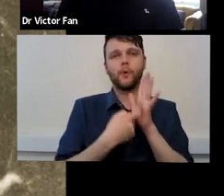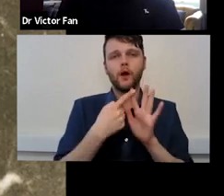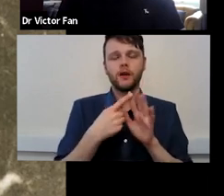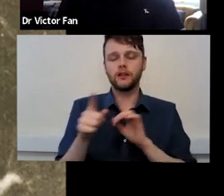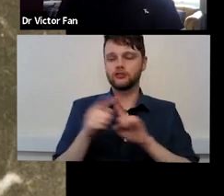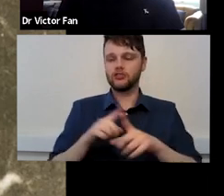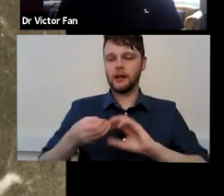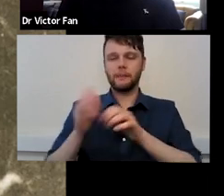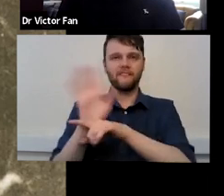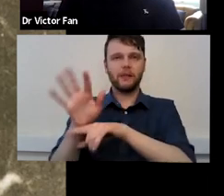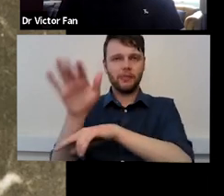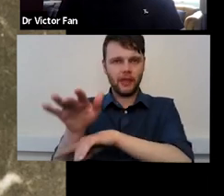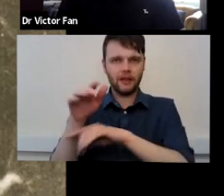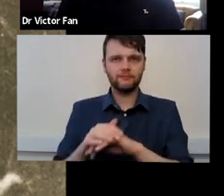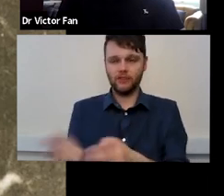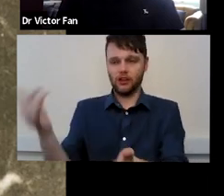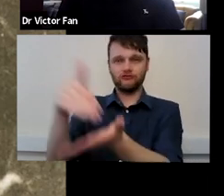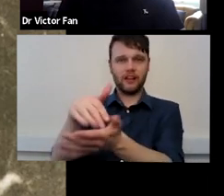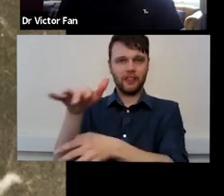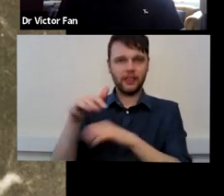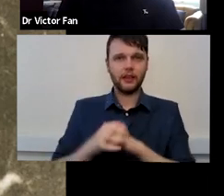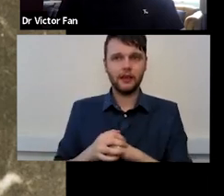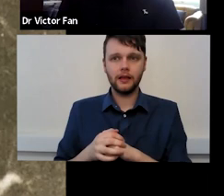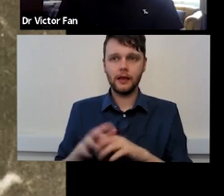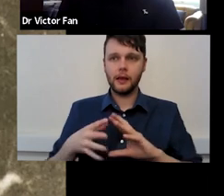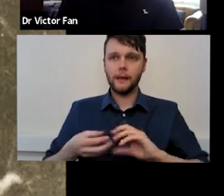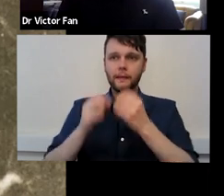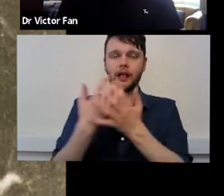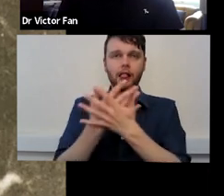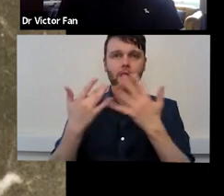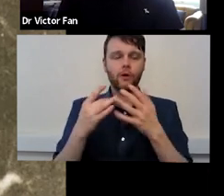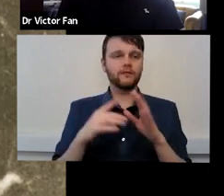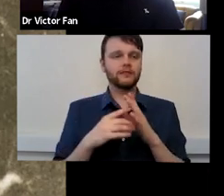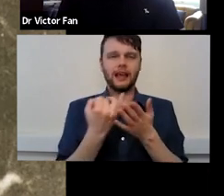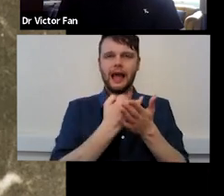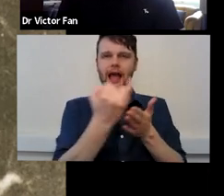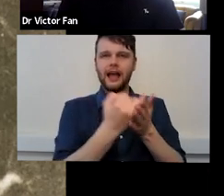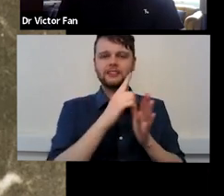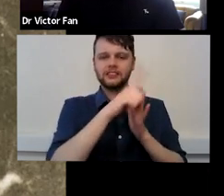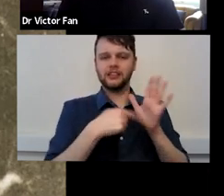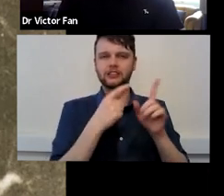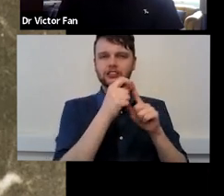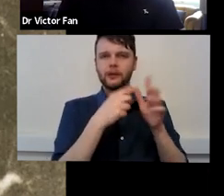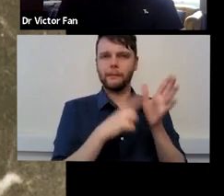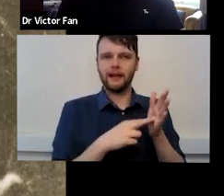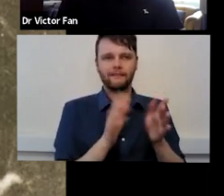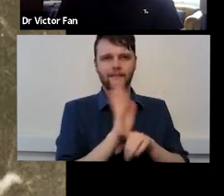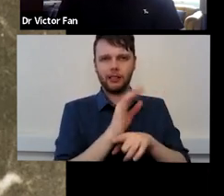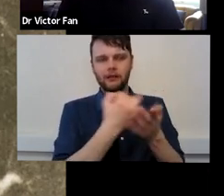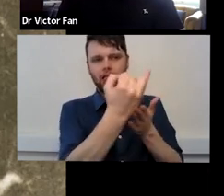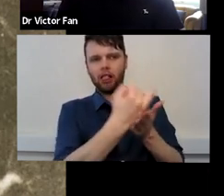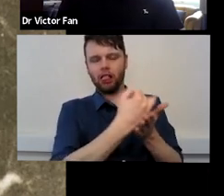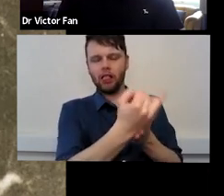And when he arrived at Singapore, he made a lot of anti-Japanese films. But as you can imagine, when the Japanese began